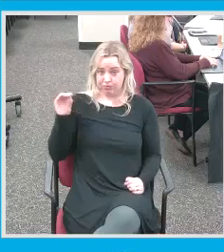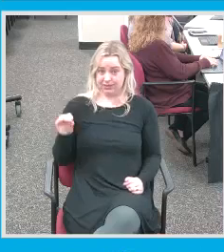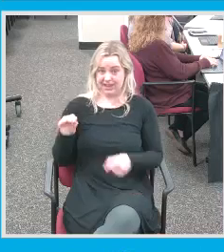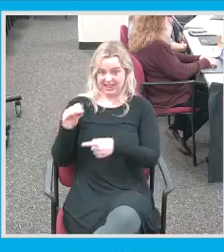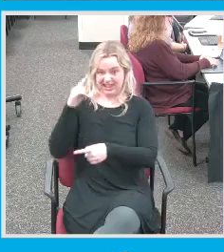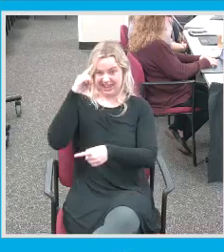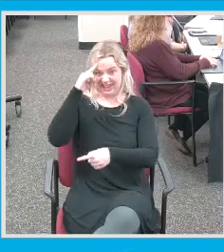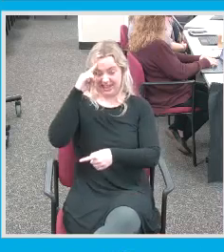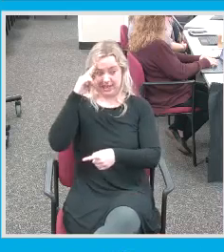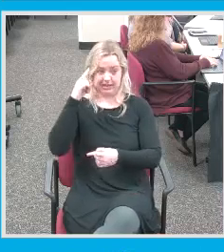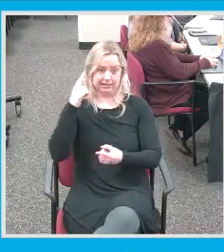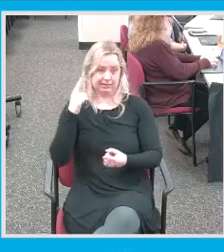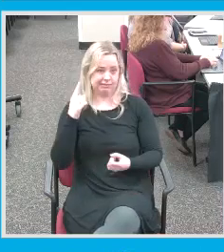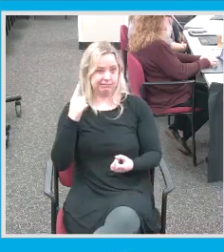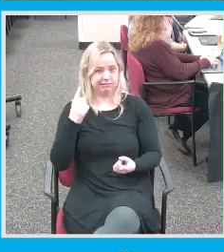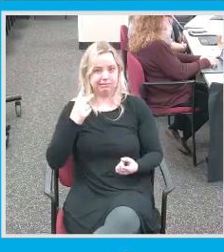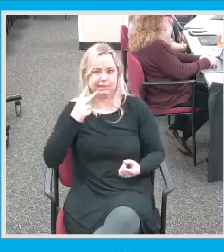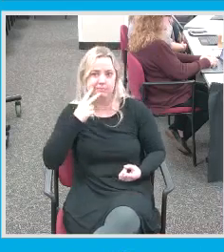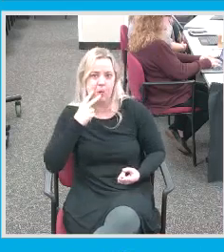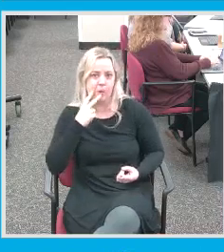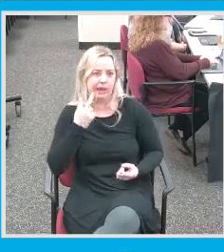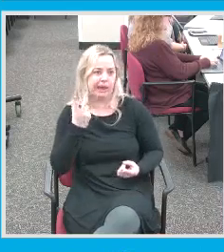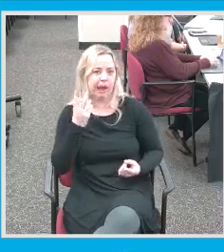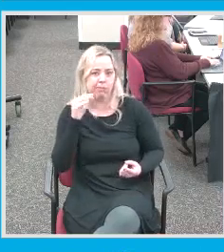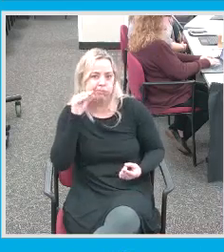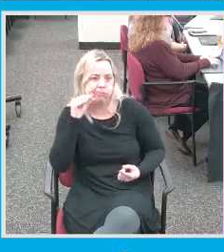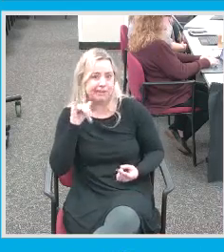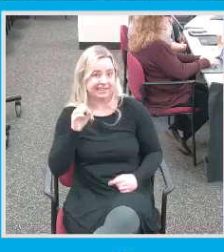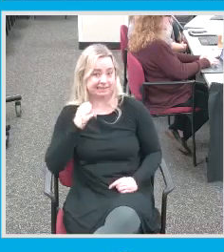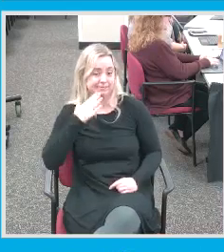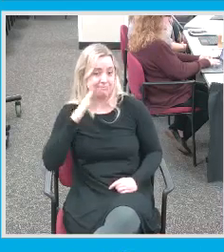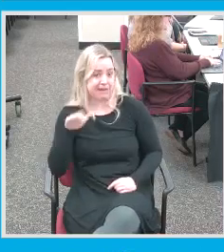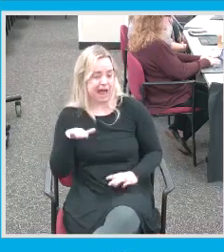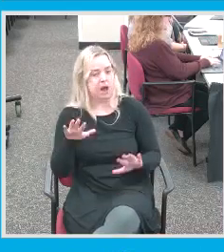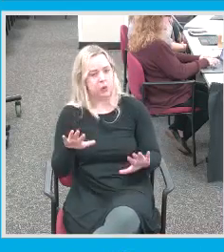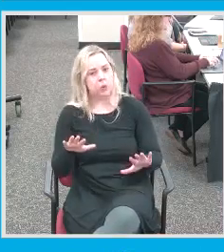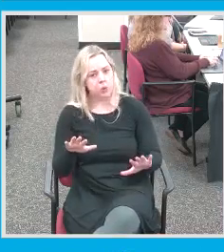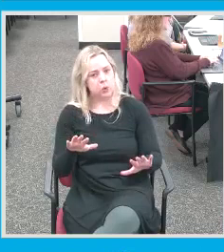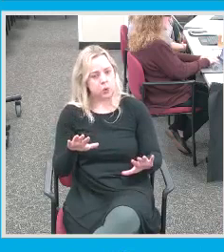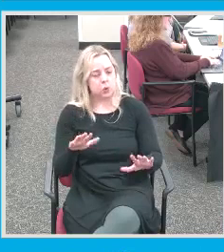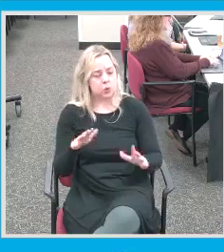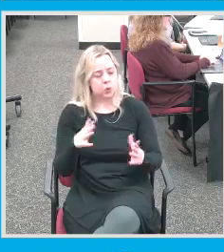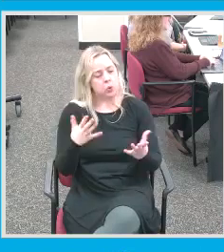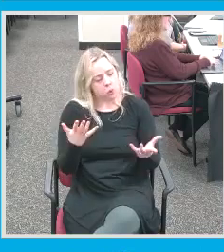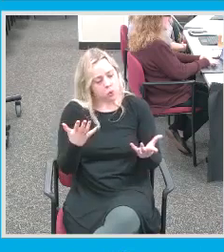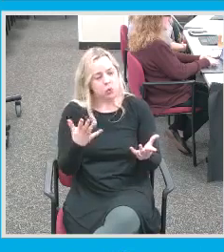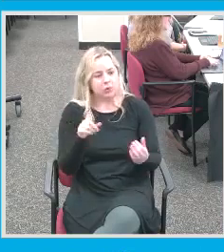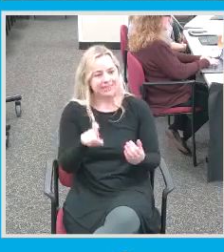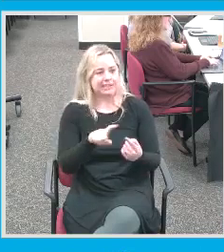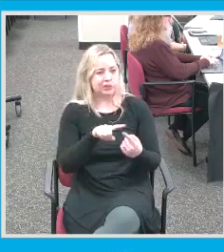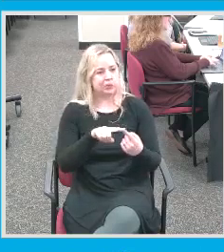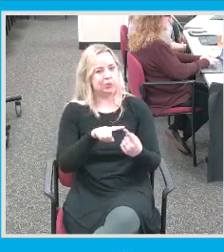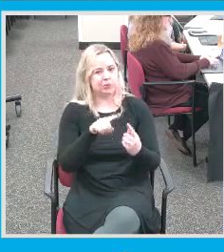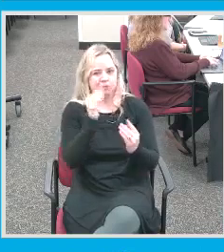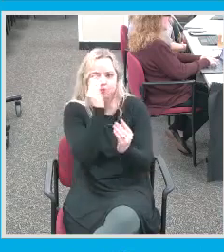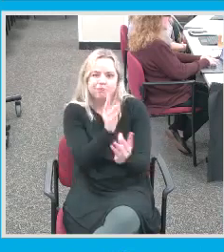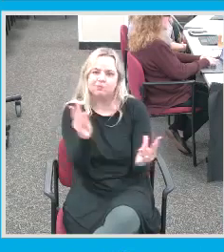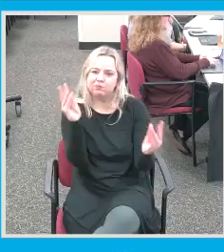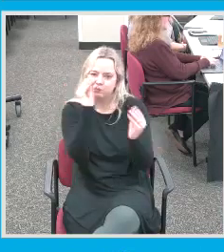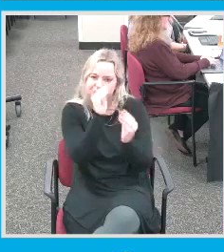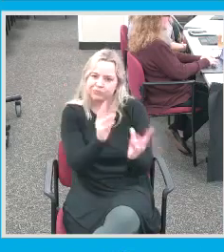clearly still have some work to do. We need to address those myths and misconceptions about vaping in our